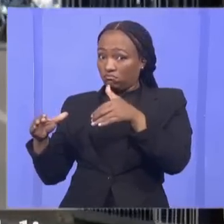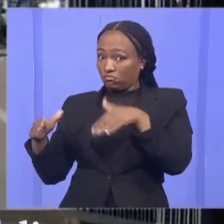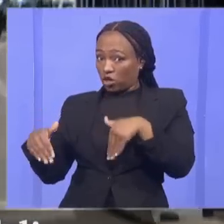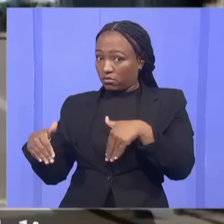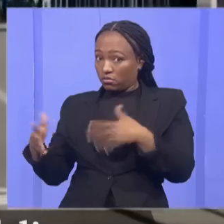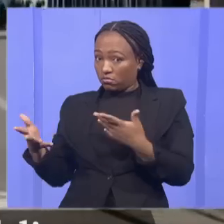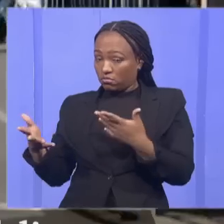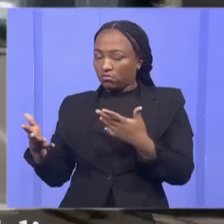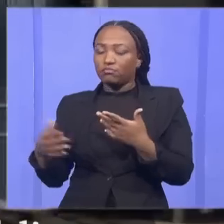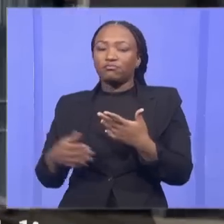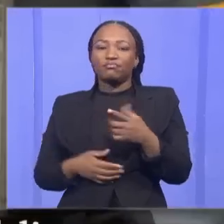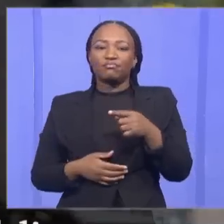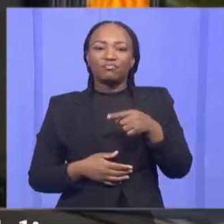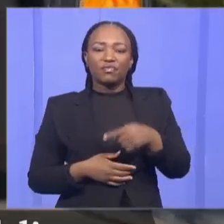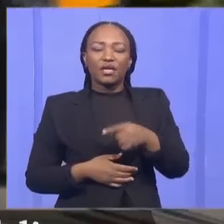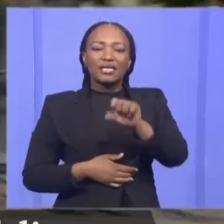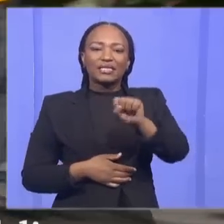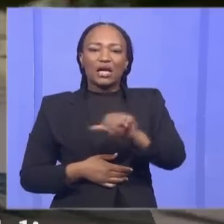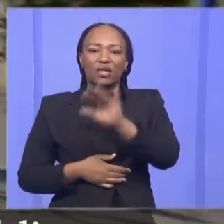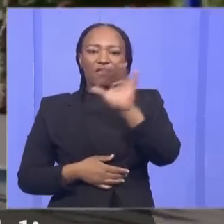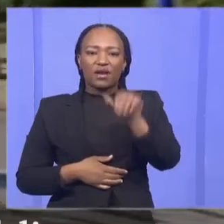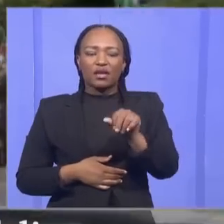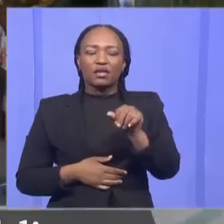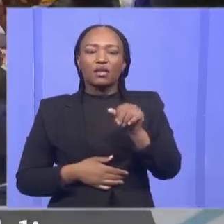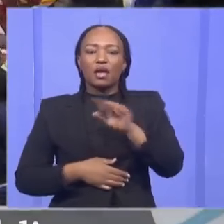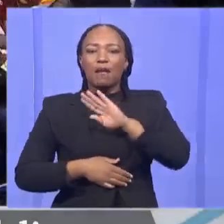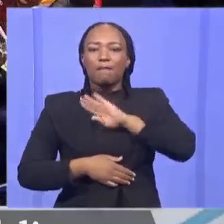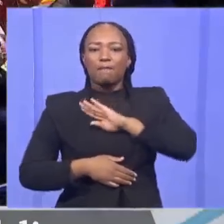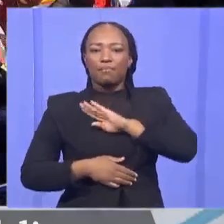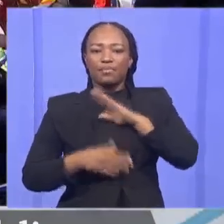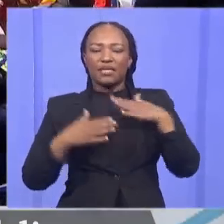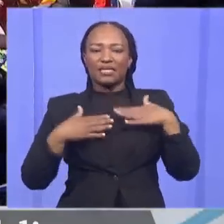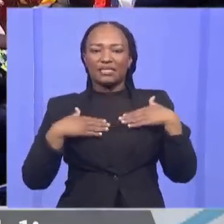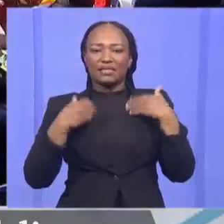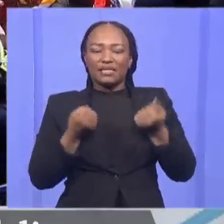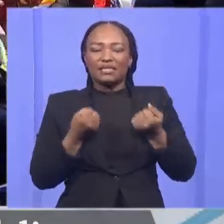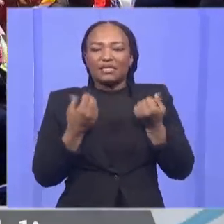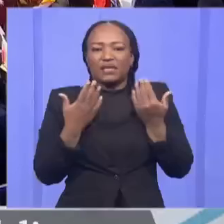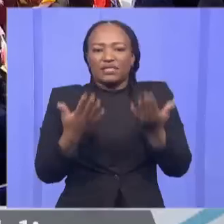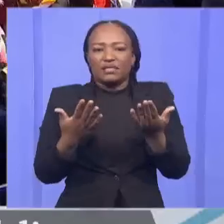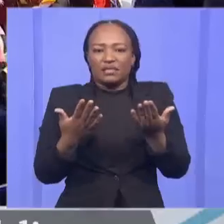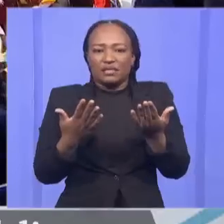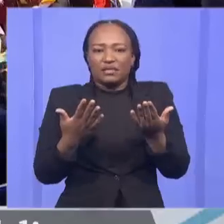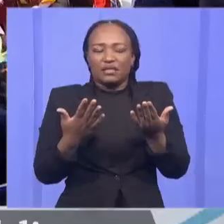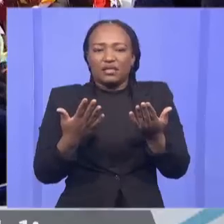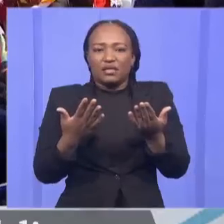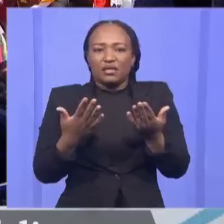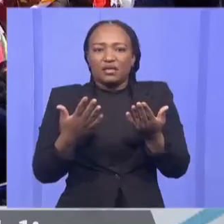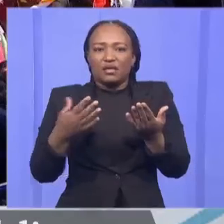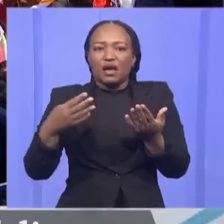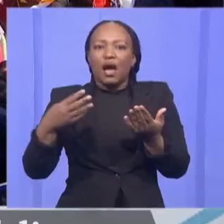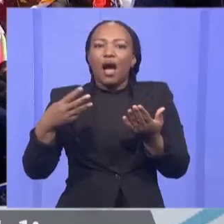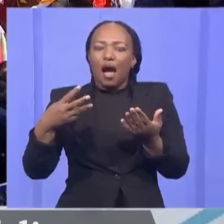now the South African Military Health Service, which is now the most junior The service. least, right. We're going down we're the